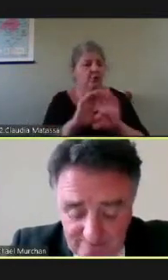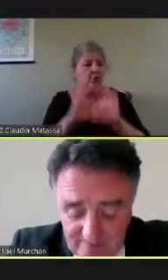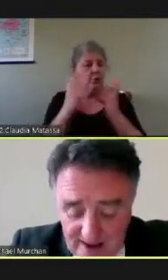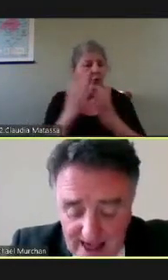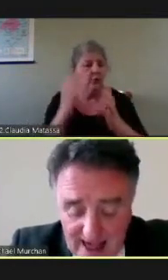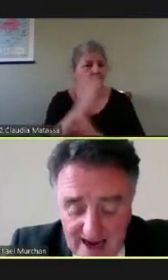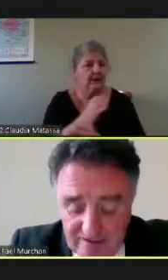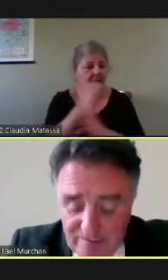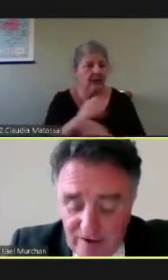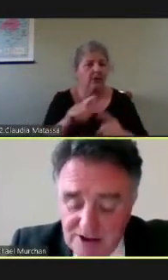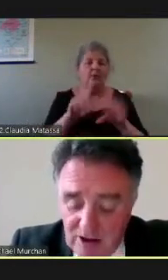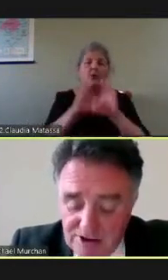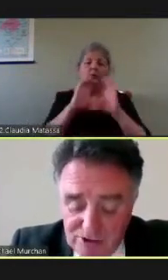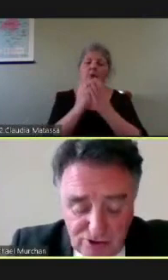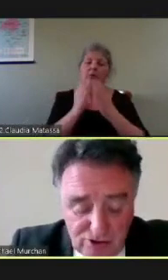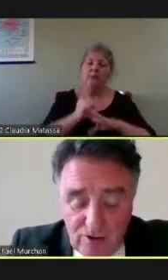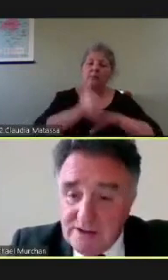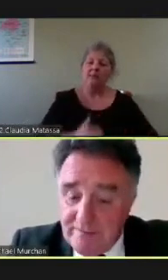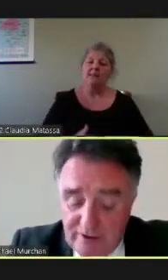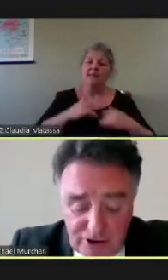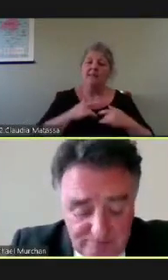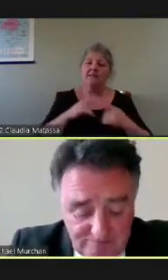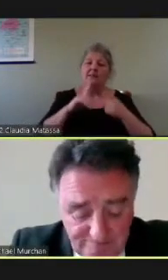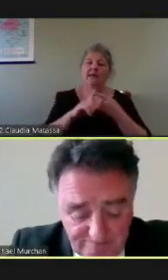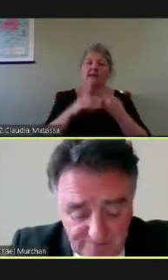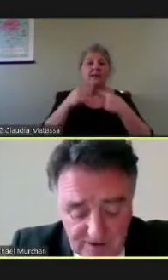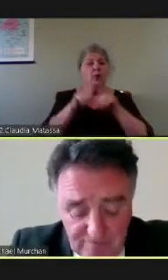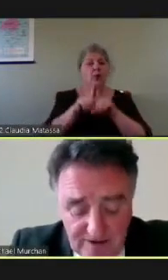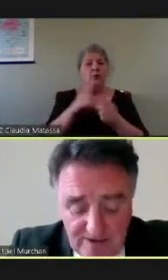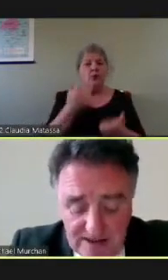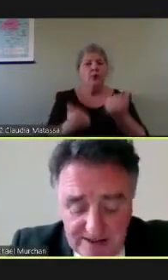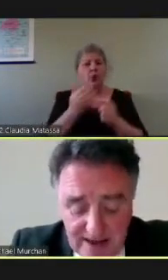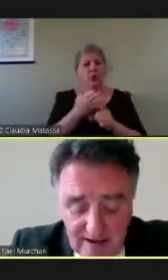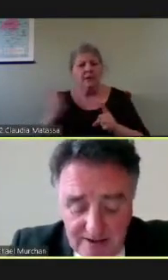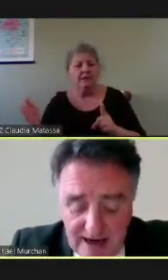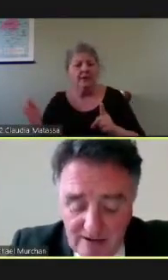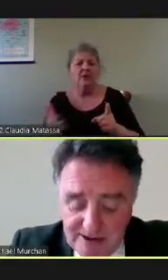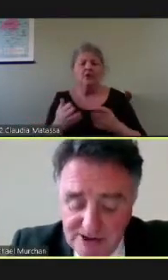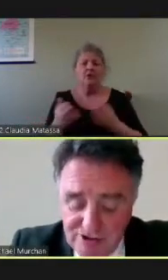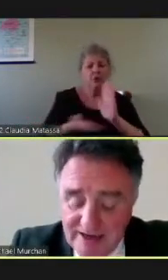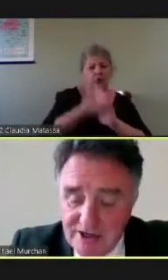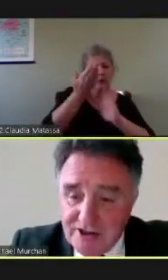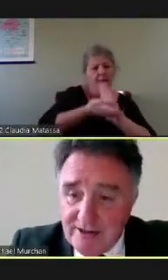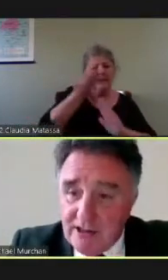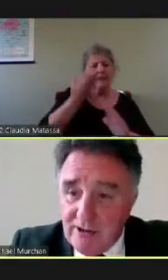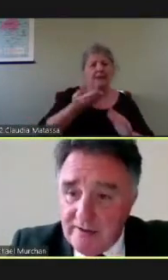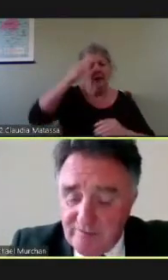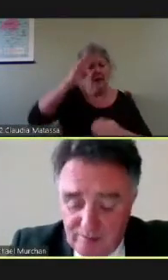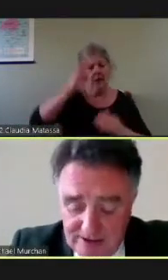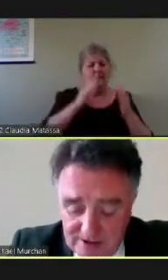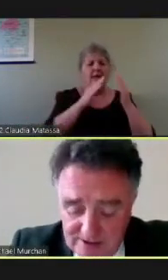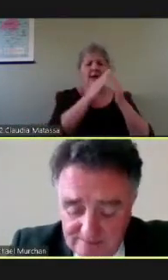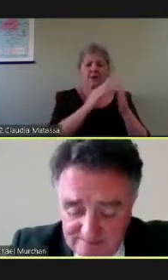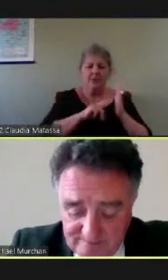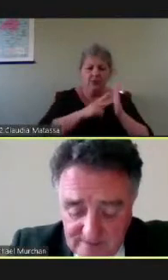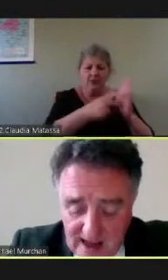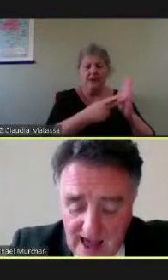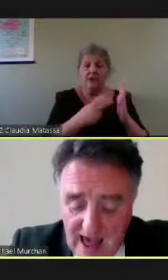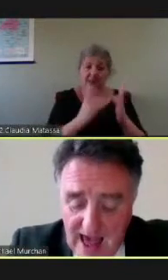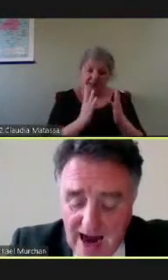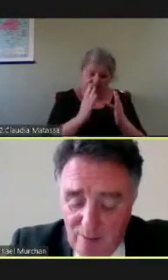living. It refers also to court diversion, rebuilding Ireland housing strategy, including for